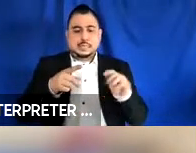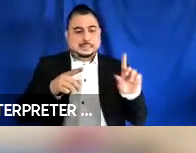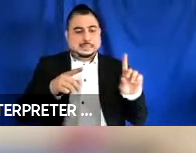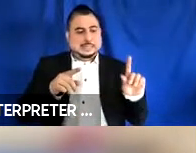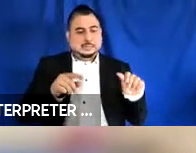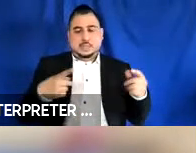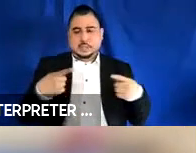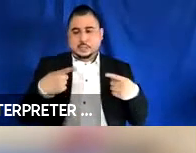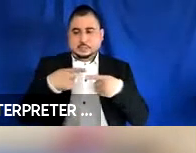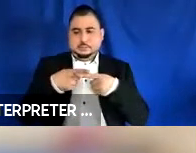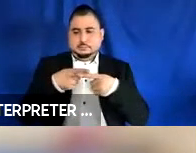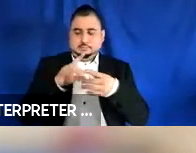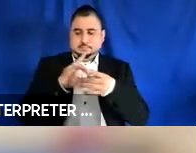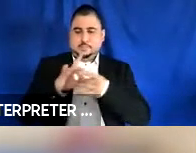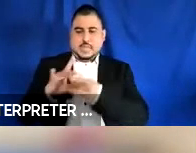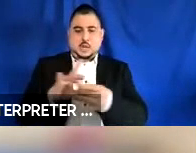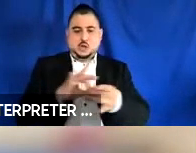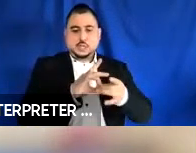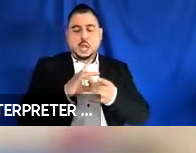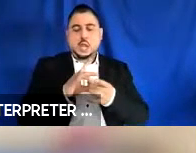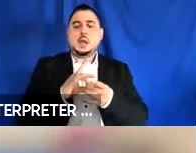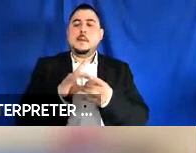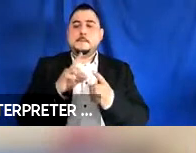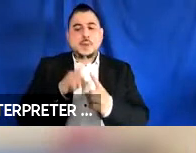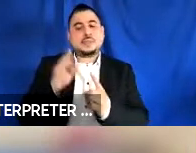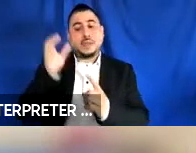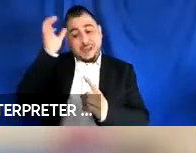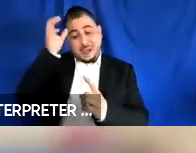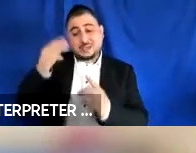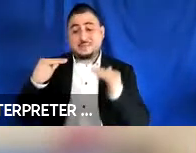This plays into the whole concept of equity.